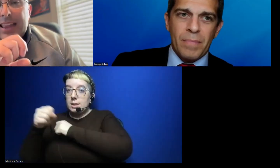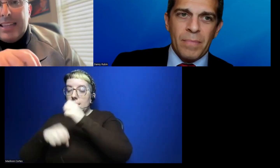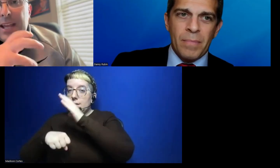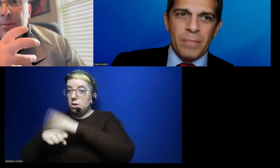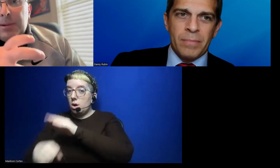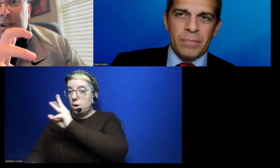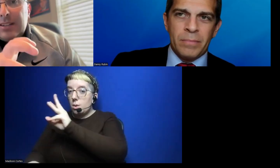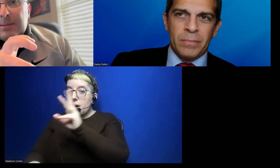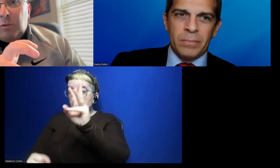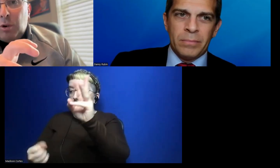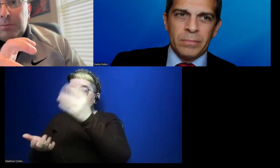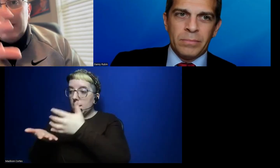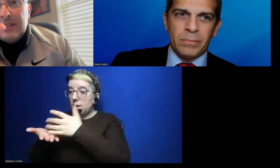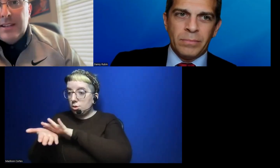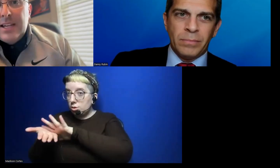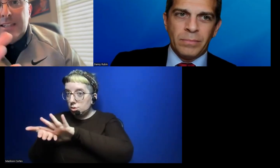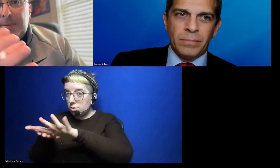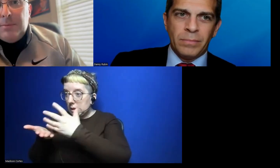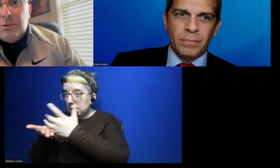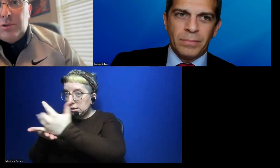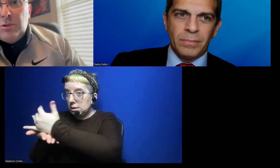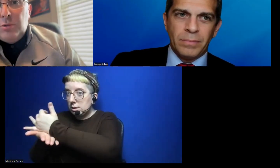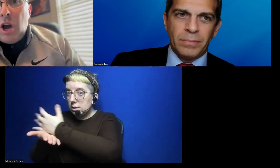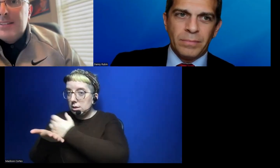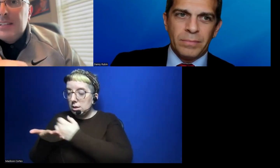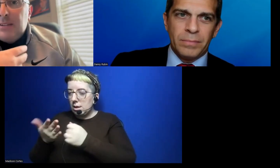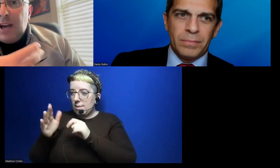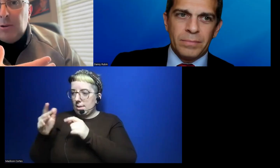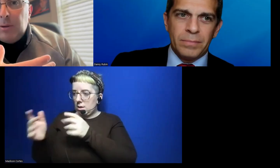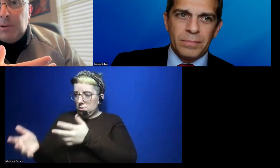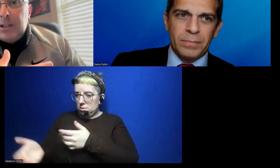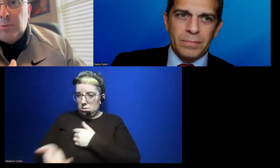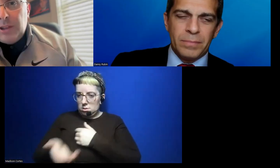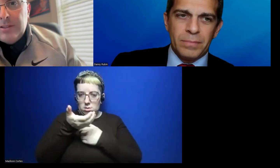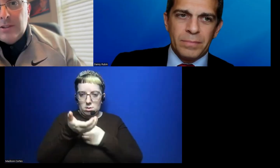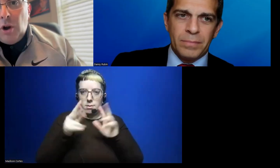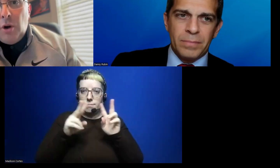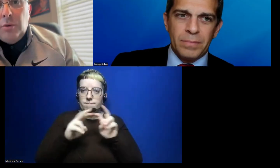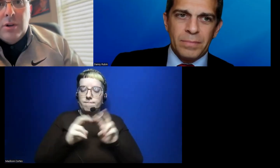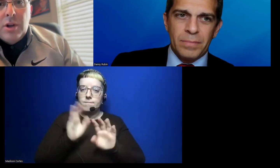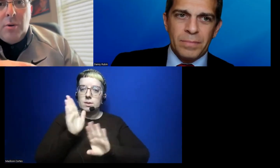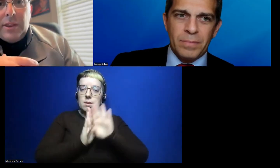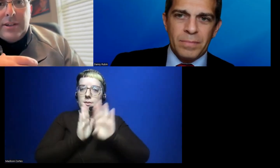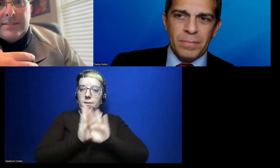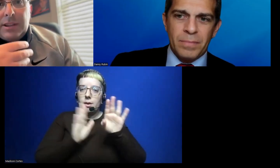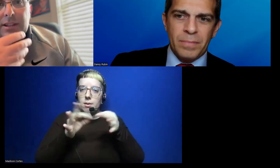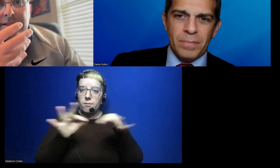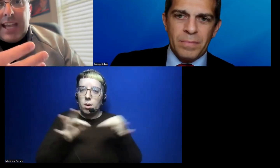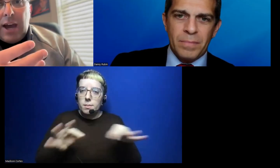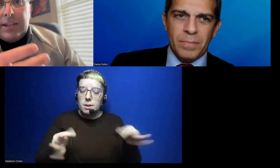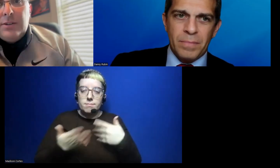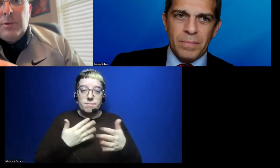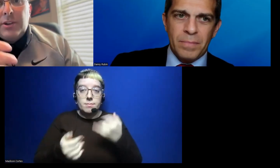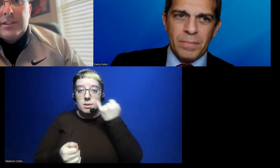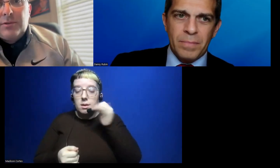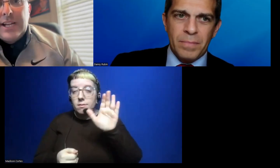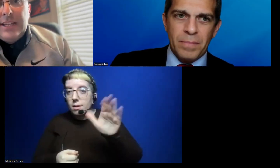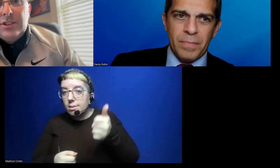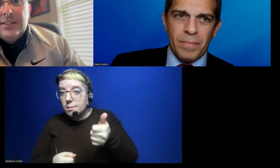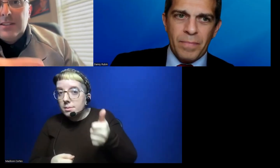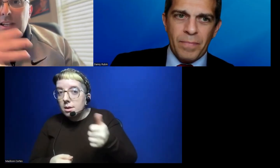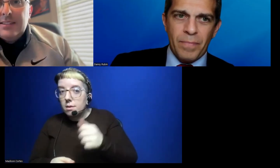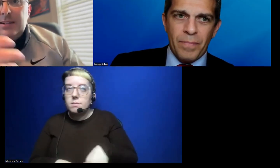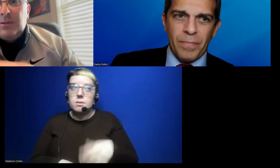it, and then they would build custom formulas to be able to constantly evaluate players, whether it's their own, whether it's someone they're scouting, whether it's